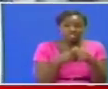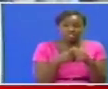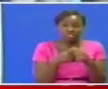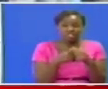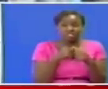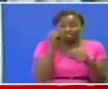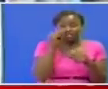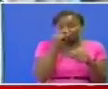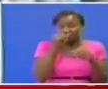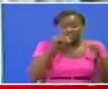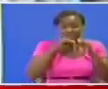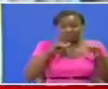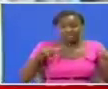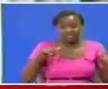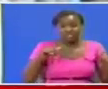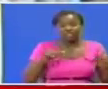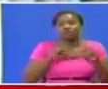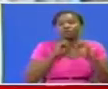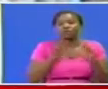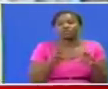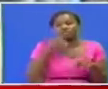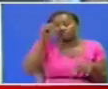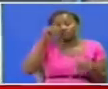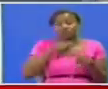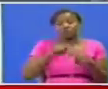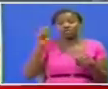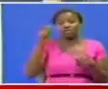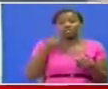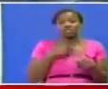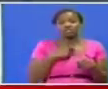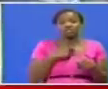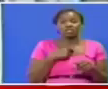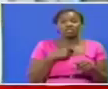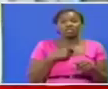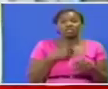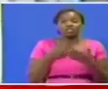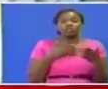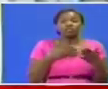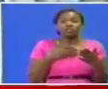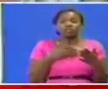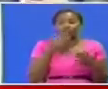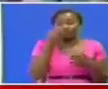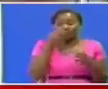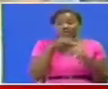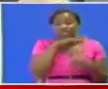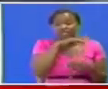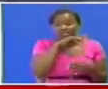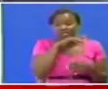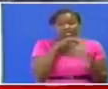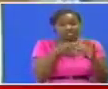vanquished. But you remember, Kenyans, that I stood there before Brother Raila joined us. We formed the